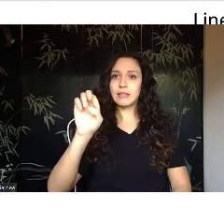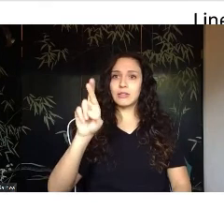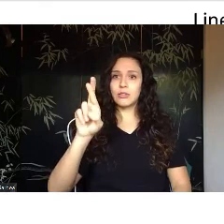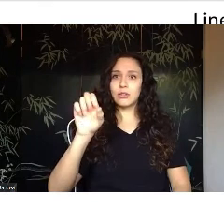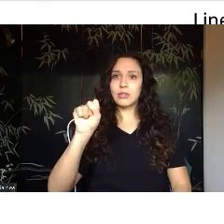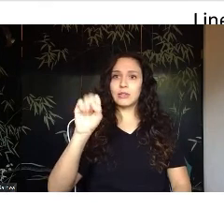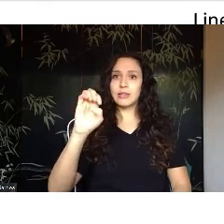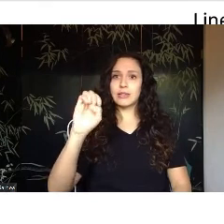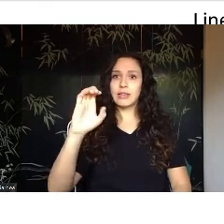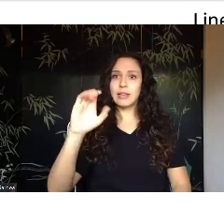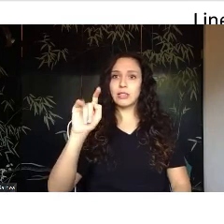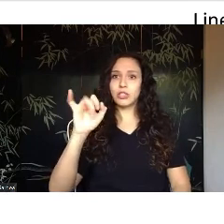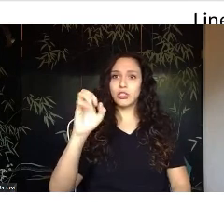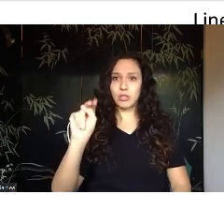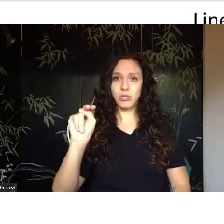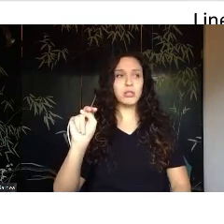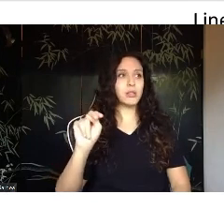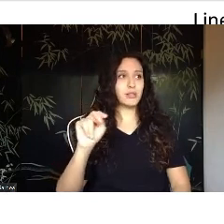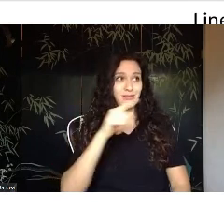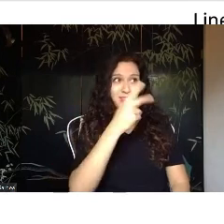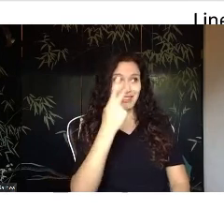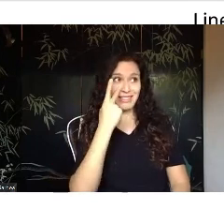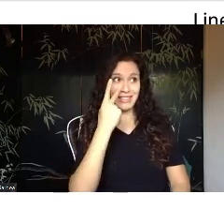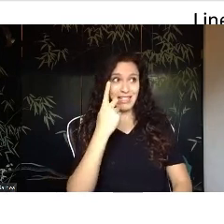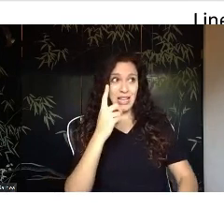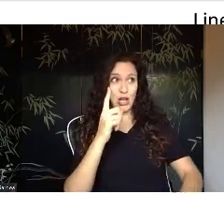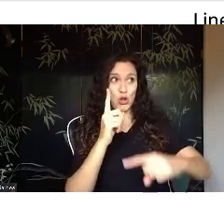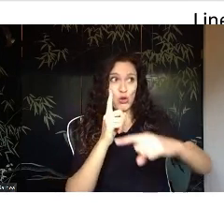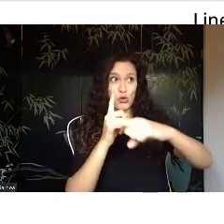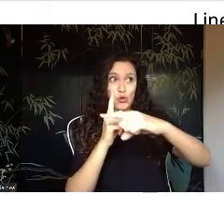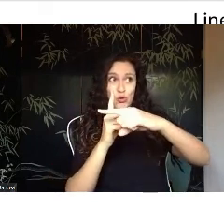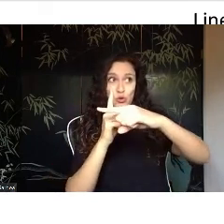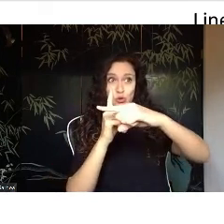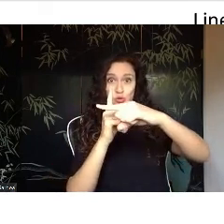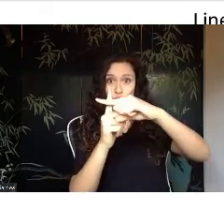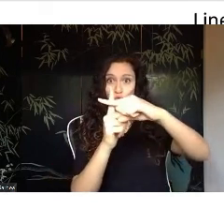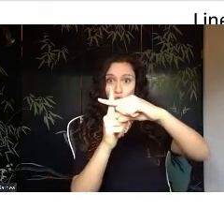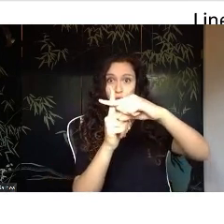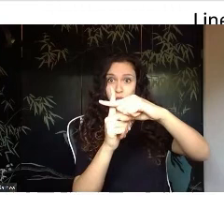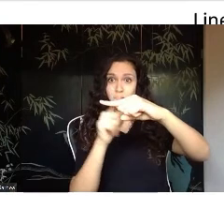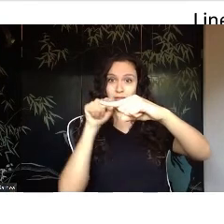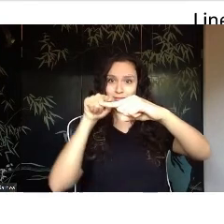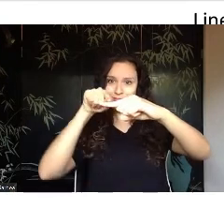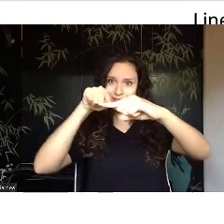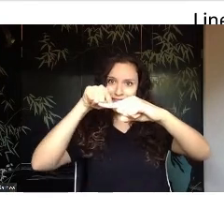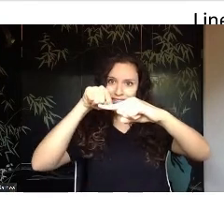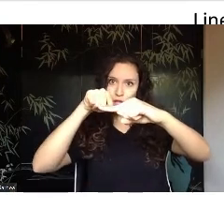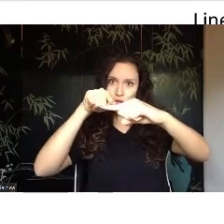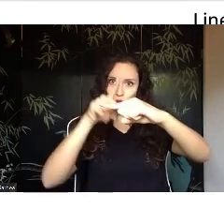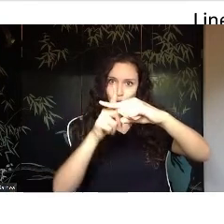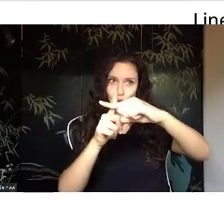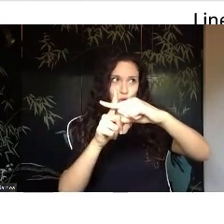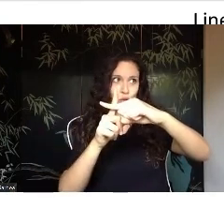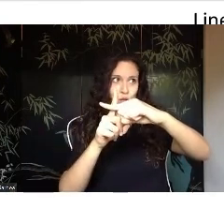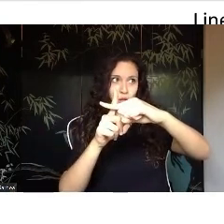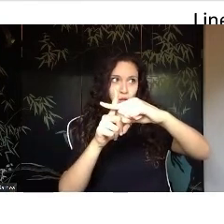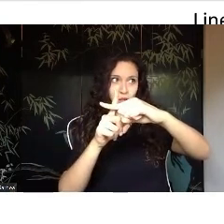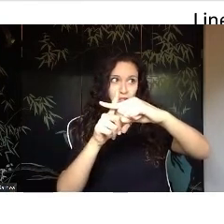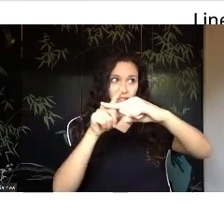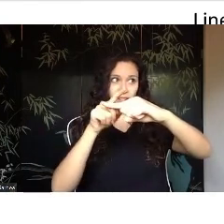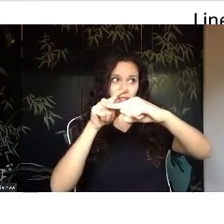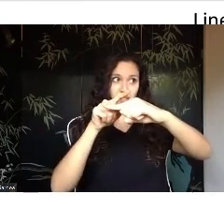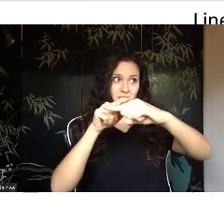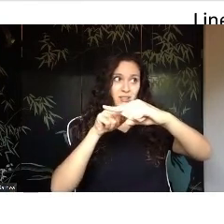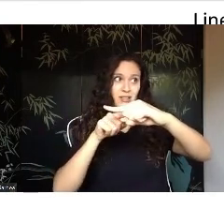intersection. Okay, if I look at it, if I look at these graphs, it's exactly right there at the cross in the